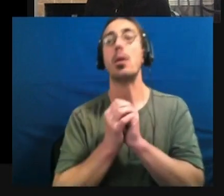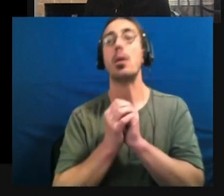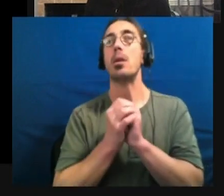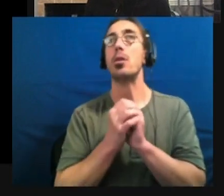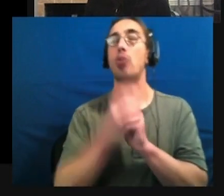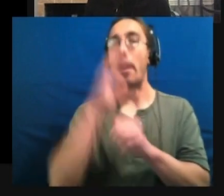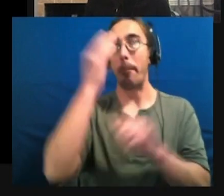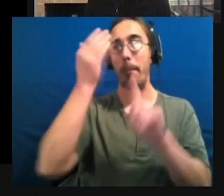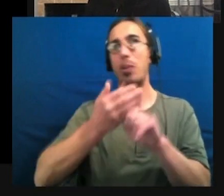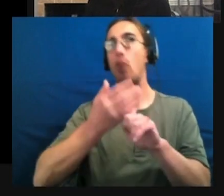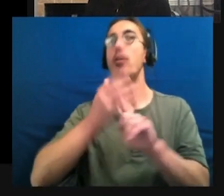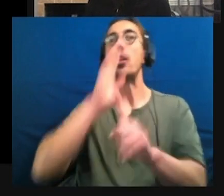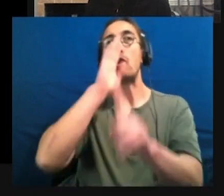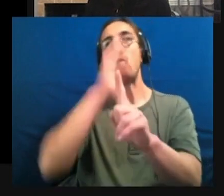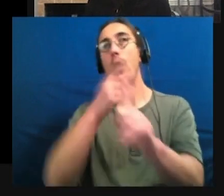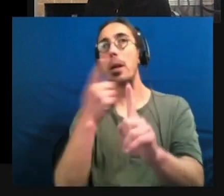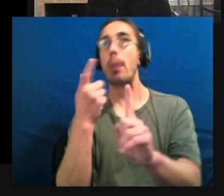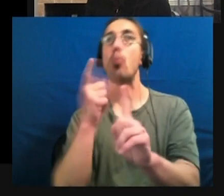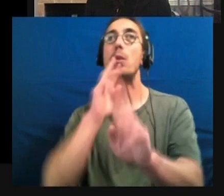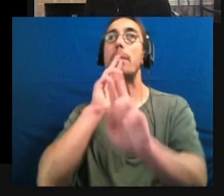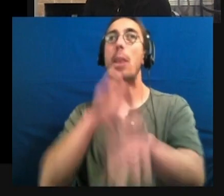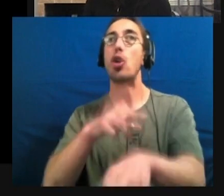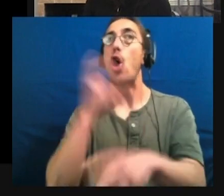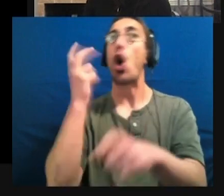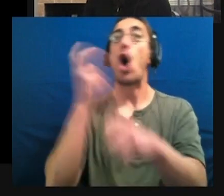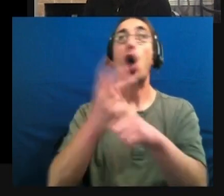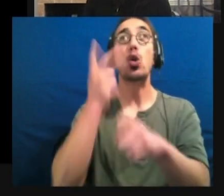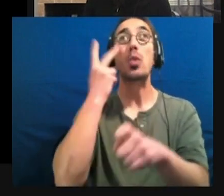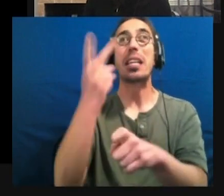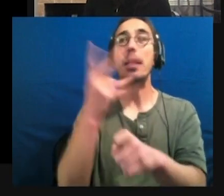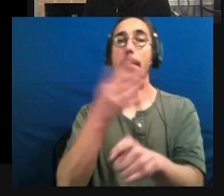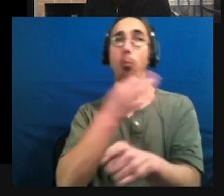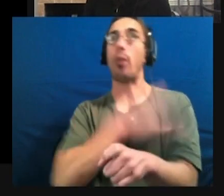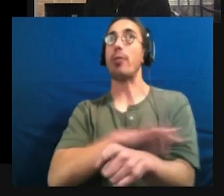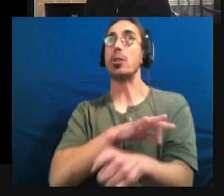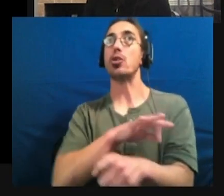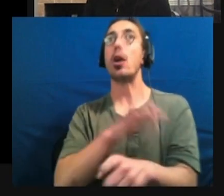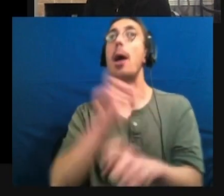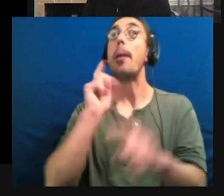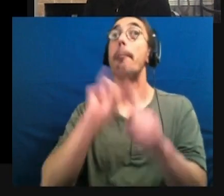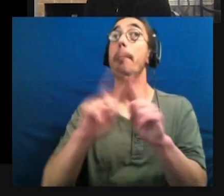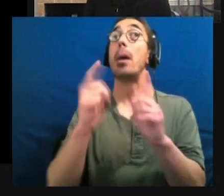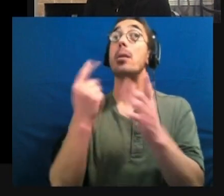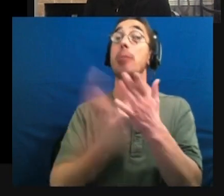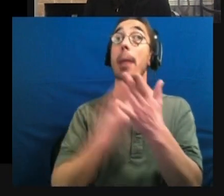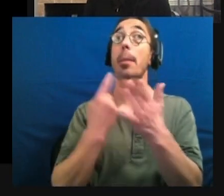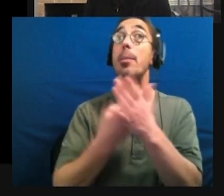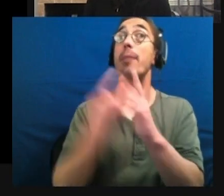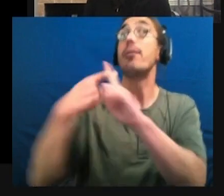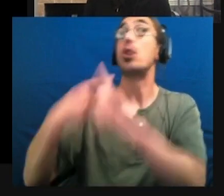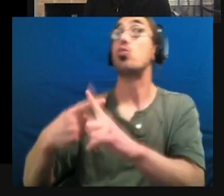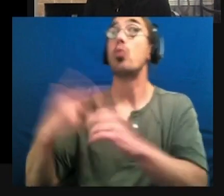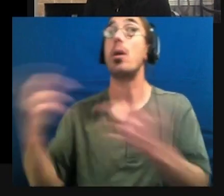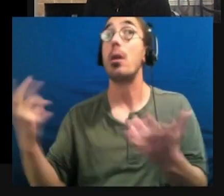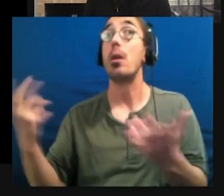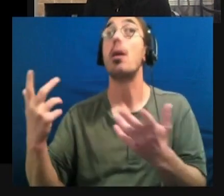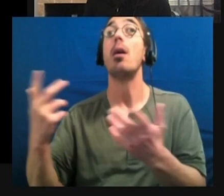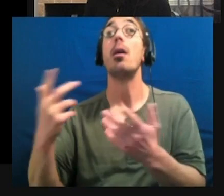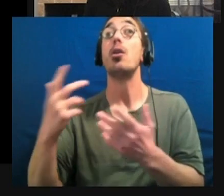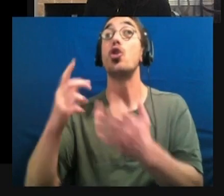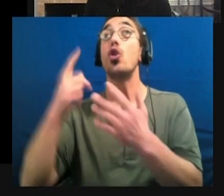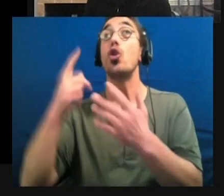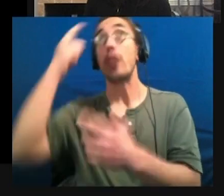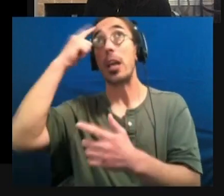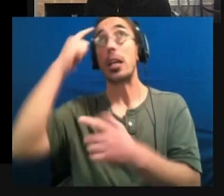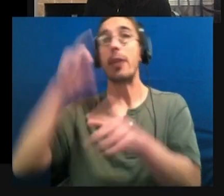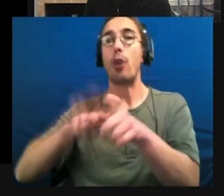hard to see it as a privilege. But an advantage in the ability to do so is To even think of opting out of the rat